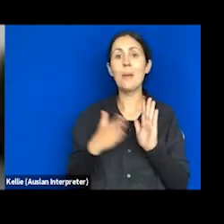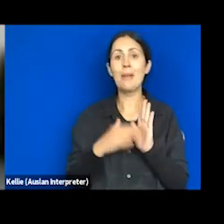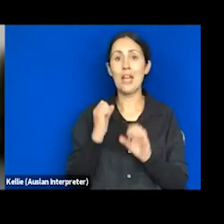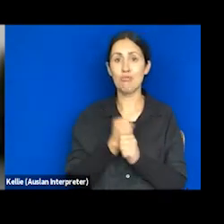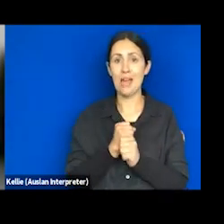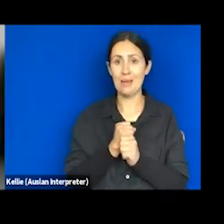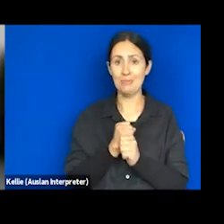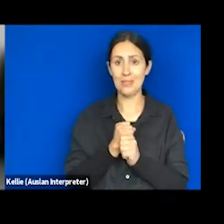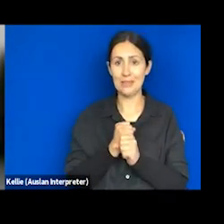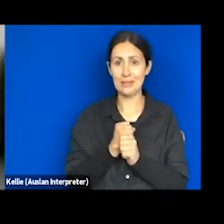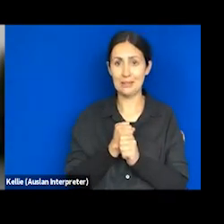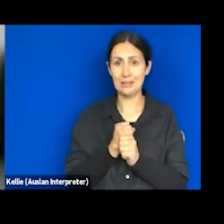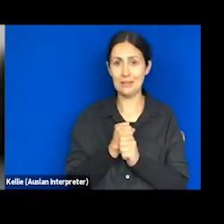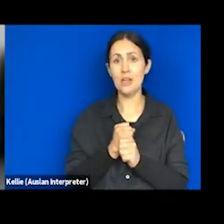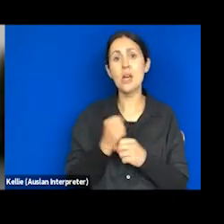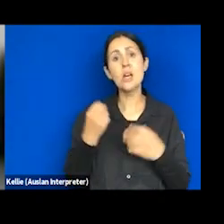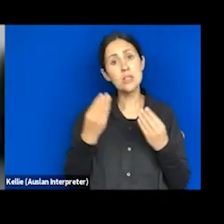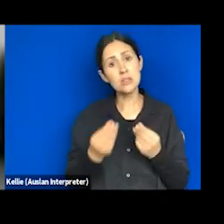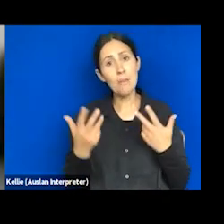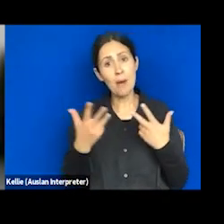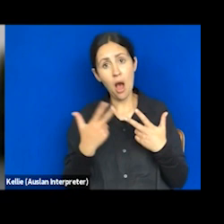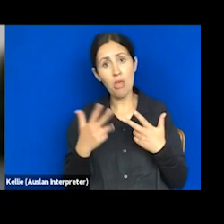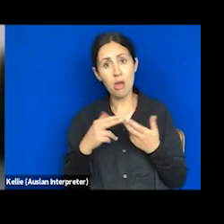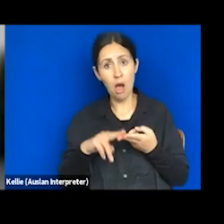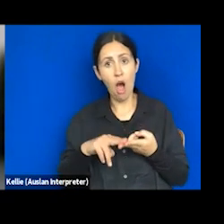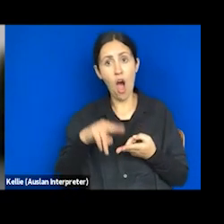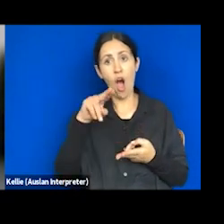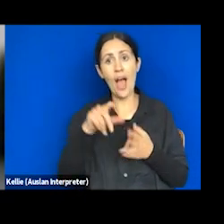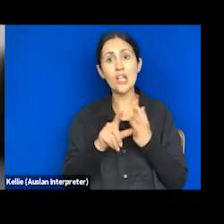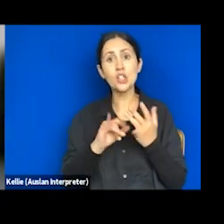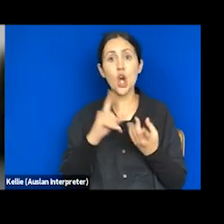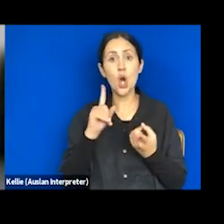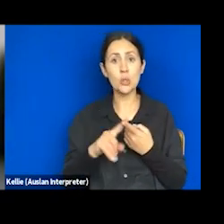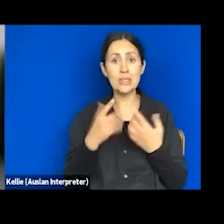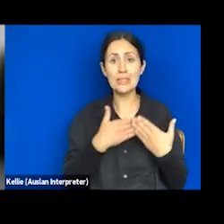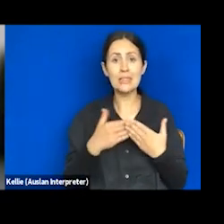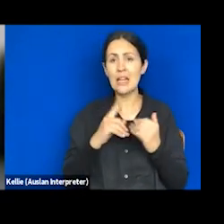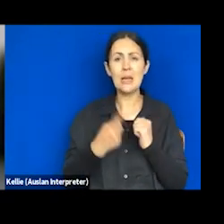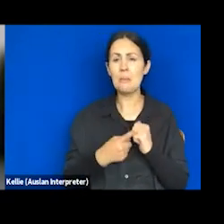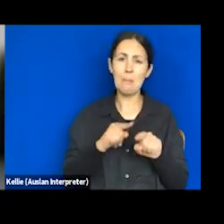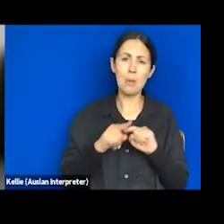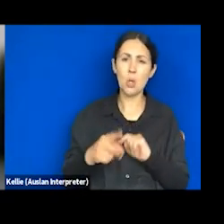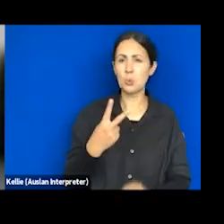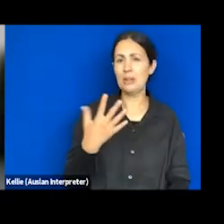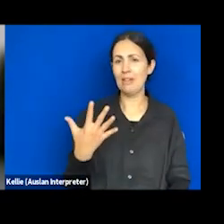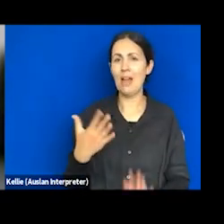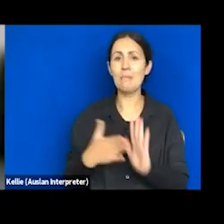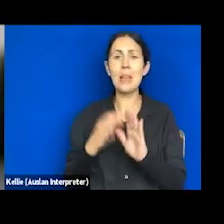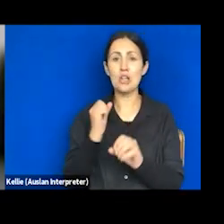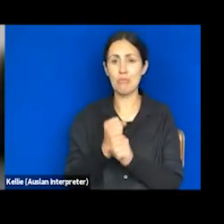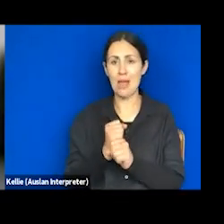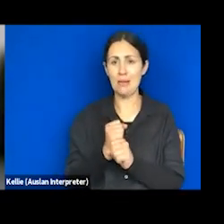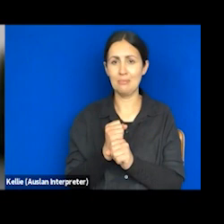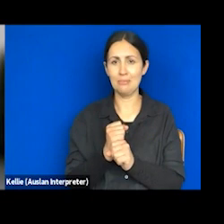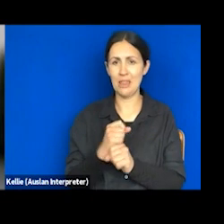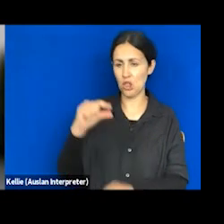number of other doses have been studied. And there does seem to be, across some aspects, some measures, a